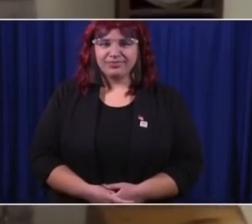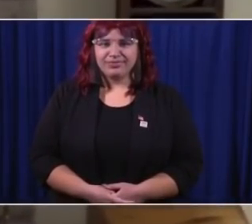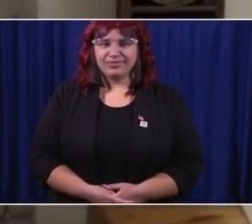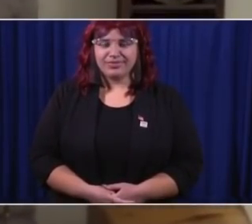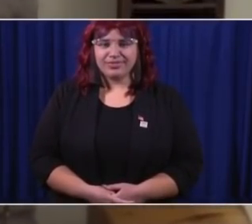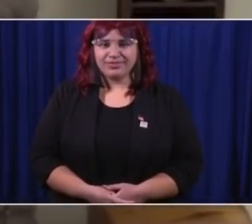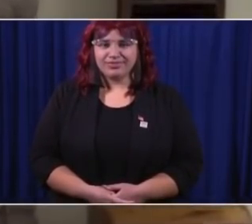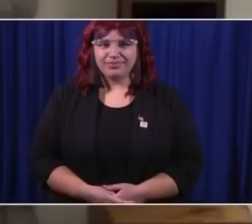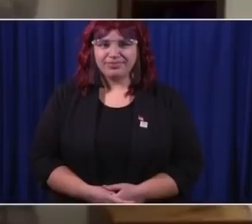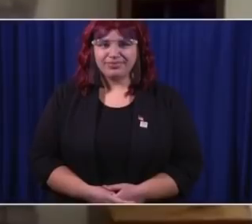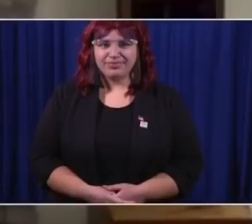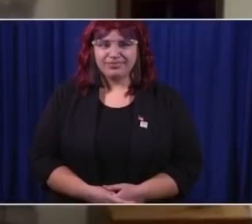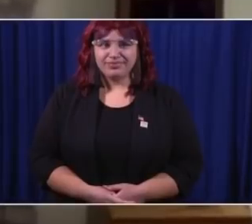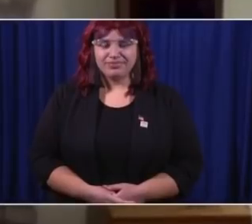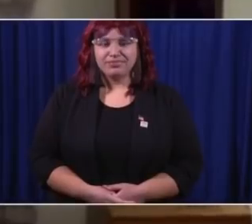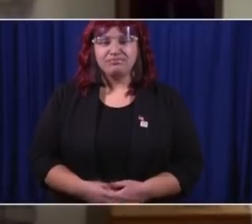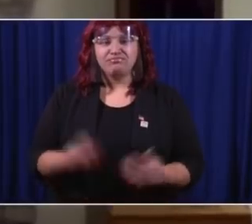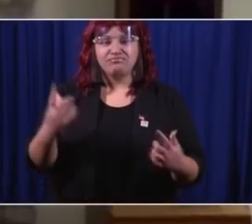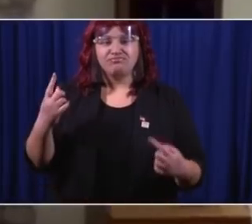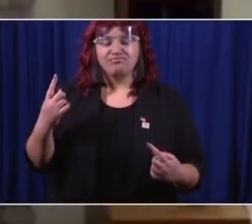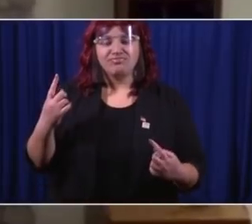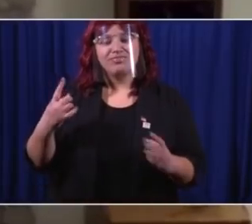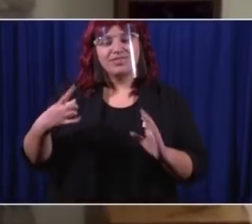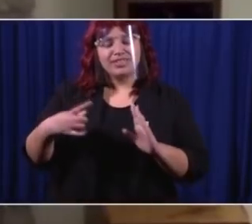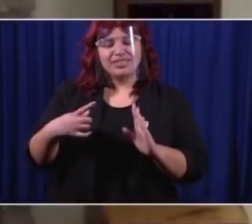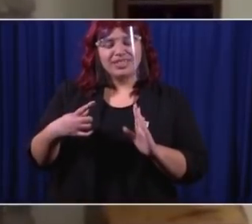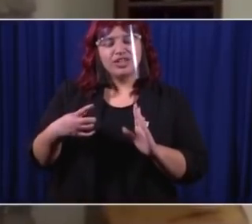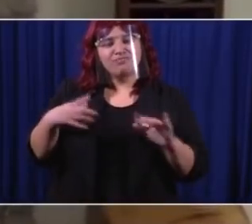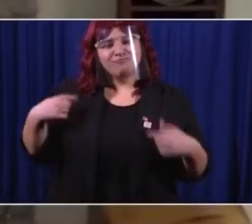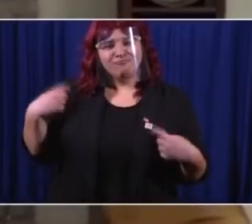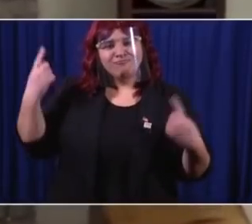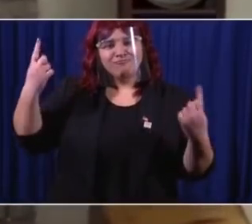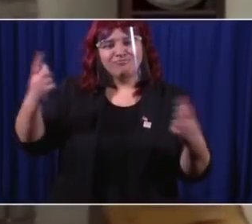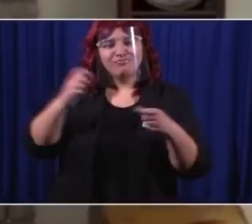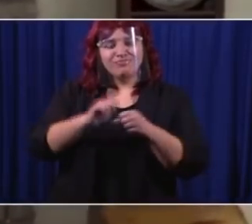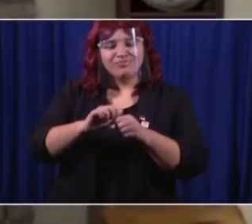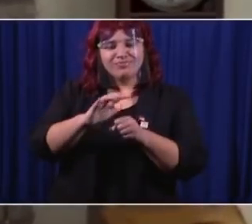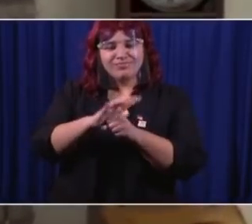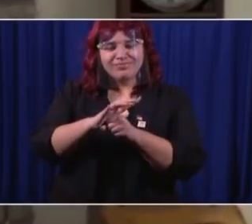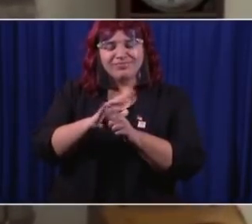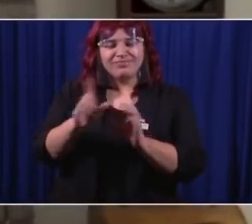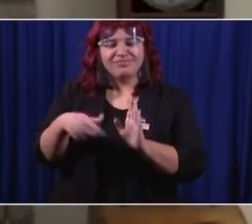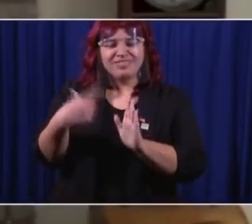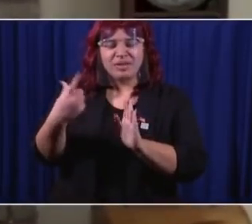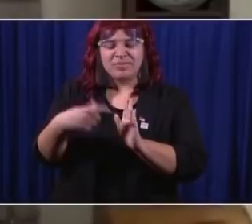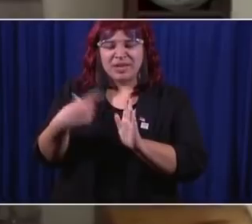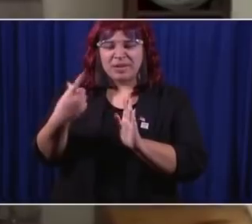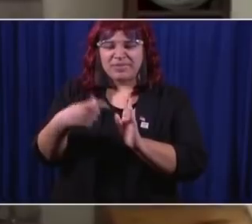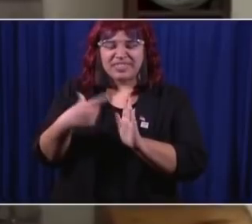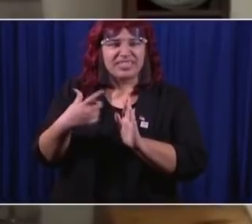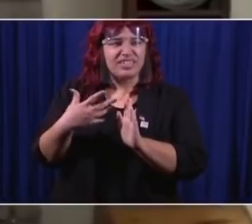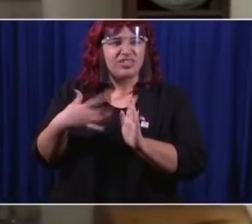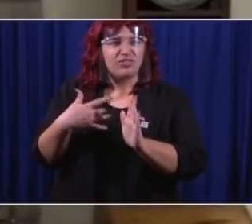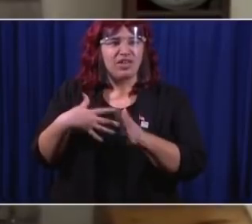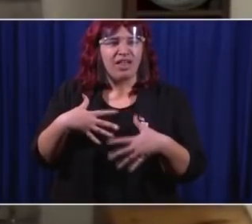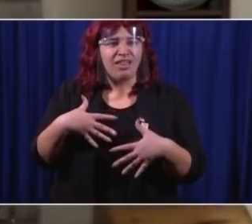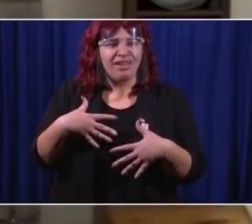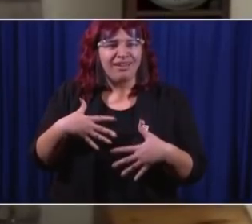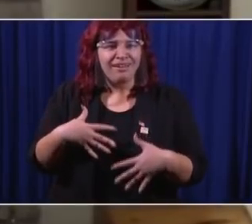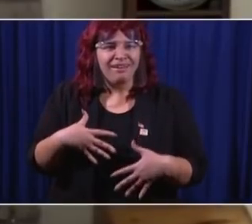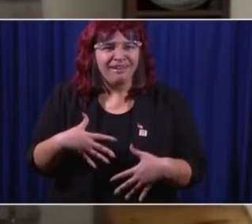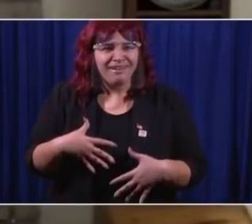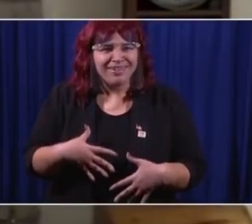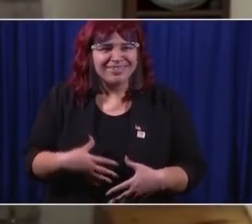Well, during the pandemic, some days have seemed like they're kind of a roller coaster. I know for many of you, and certainly